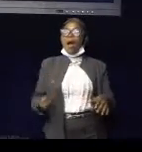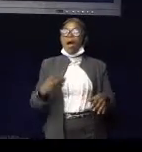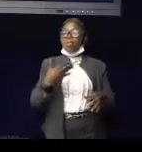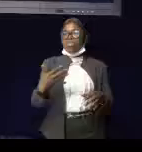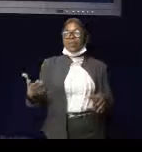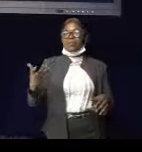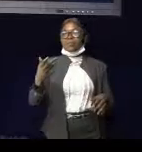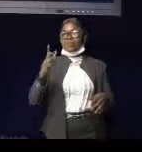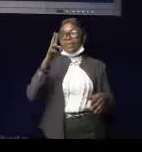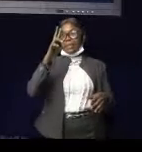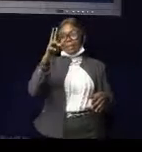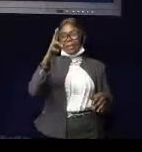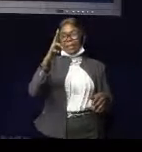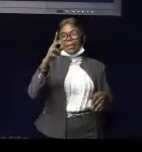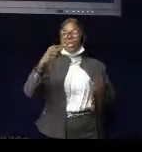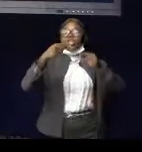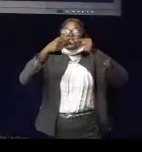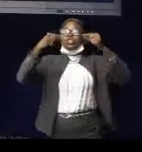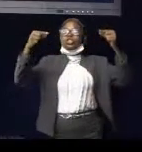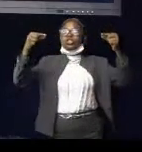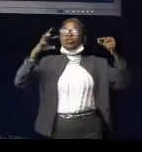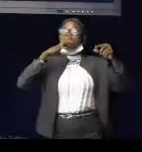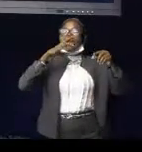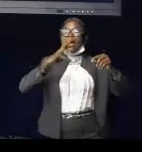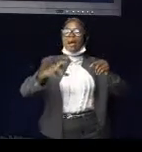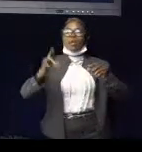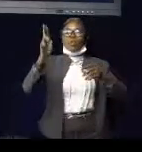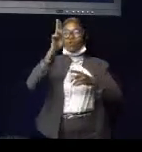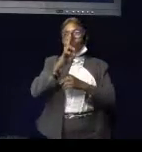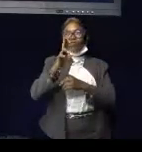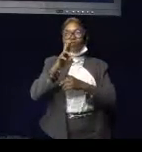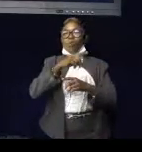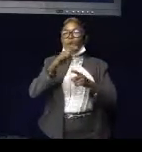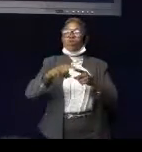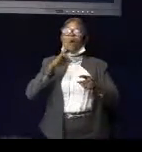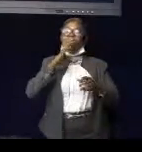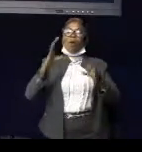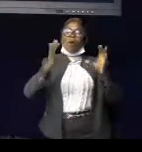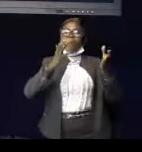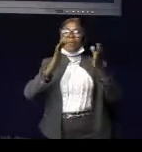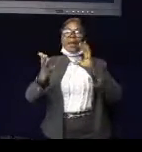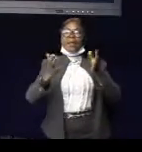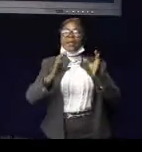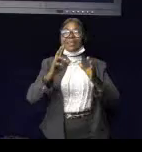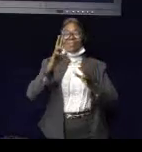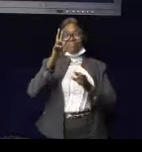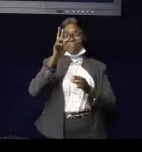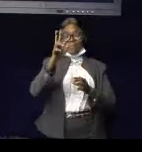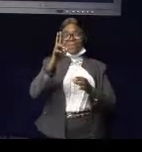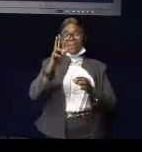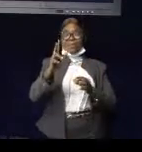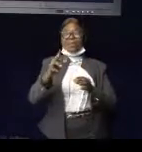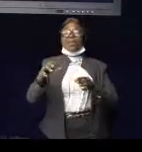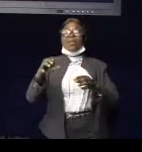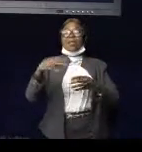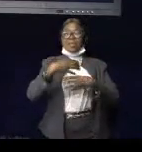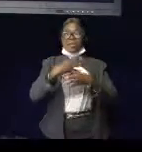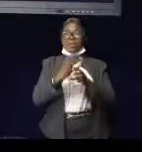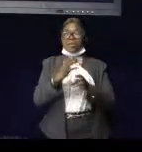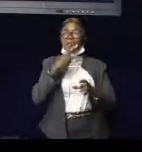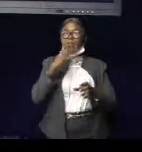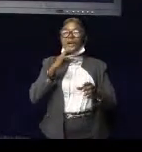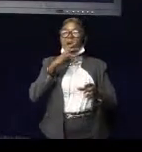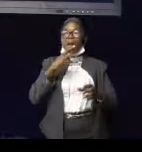are used. When you want to compare creatures and things, we use how many degrees?